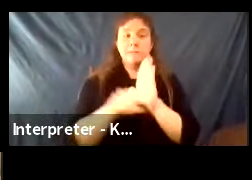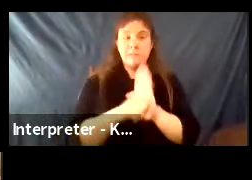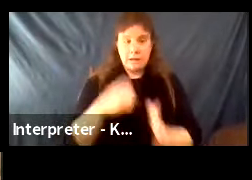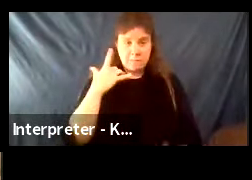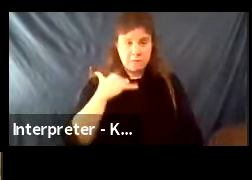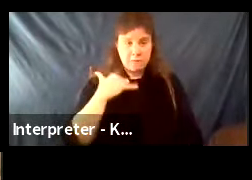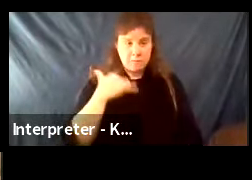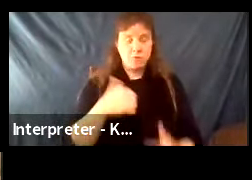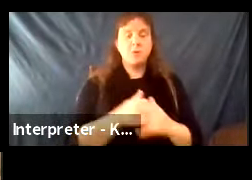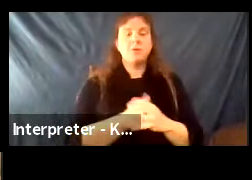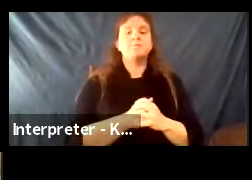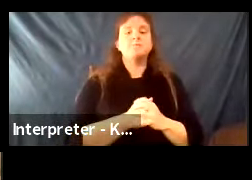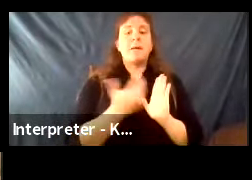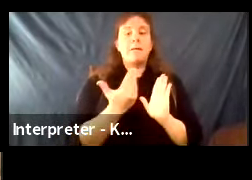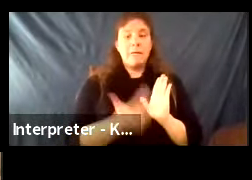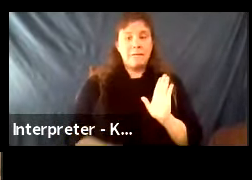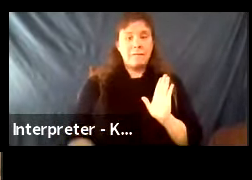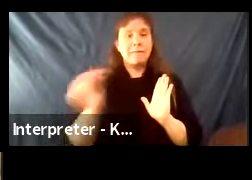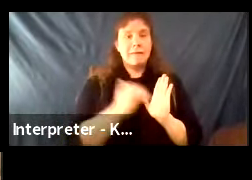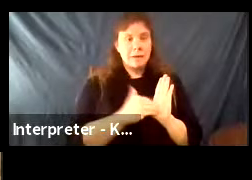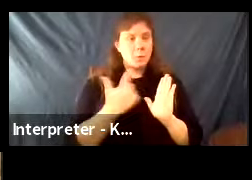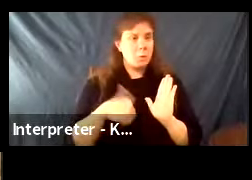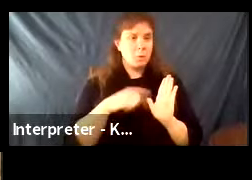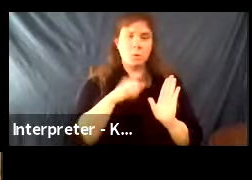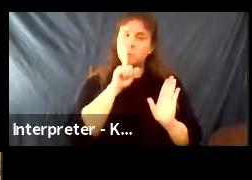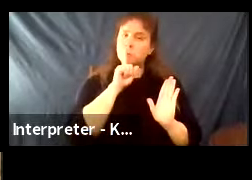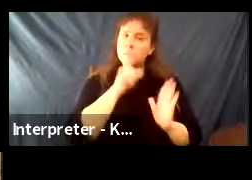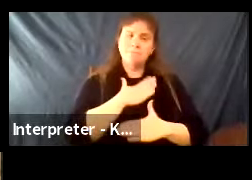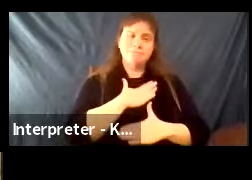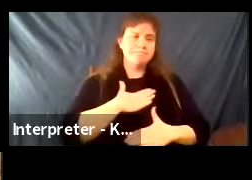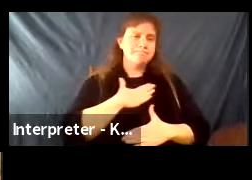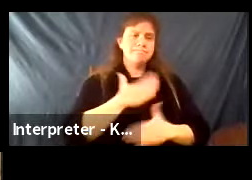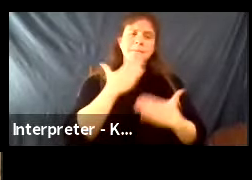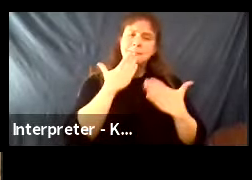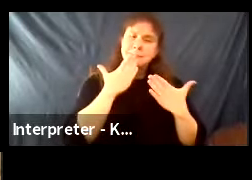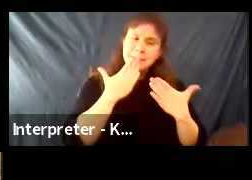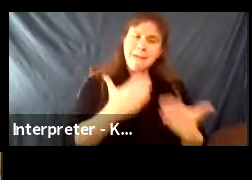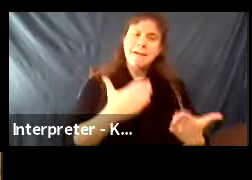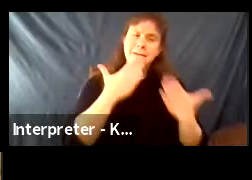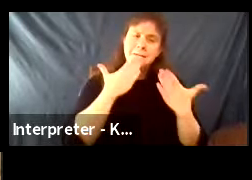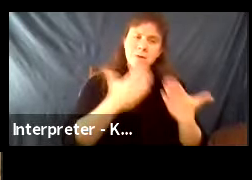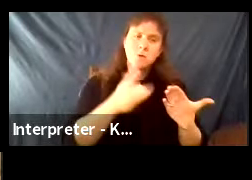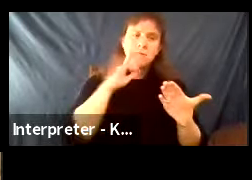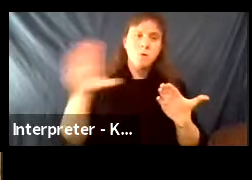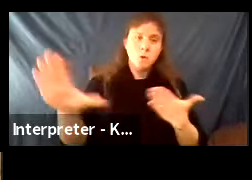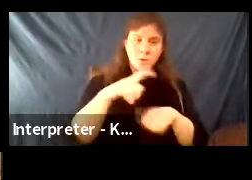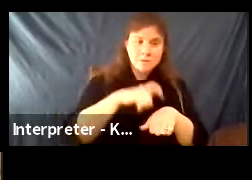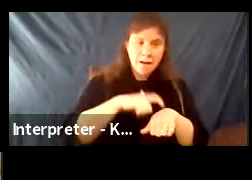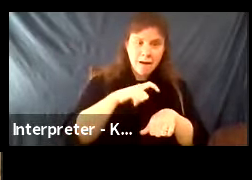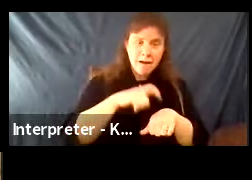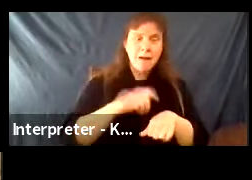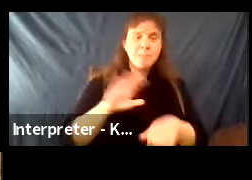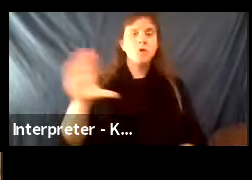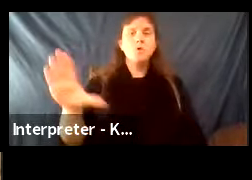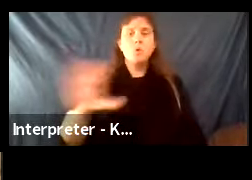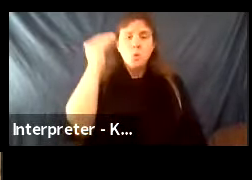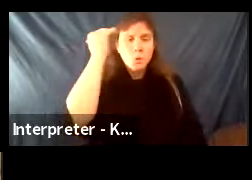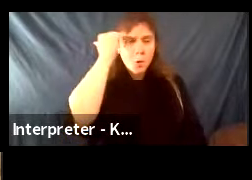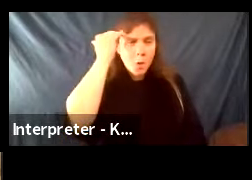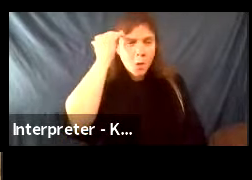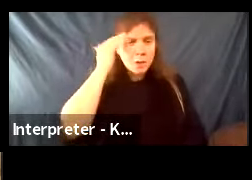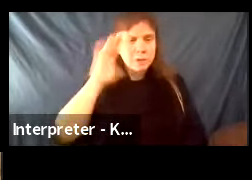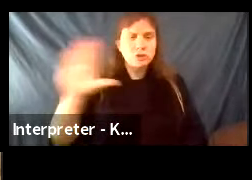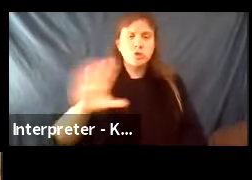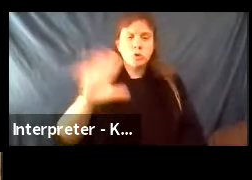Once again, we are all very grateful for your time, your expertise, your